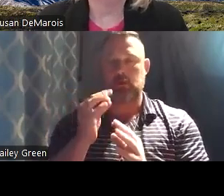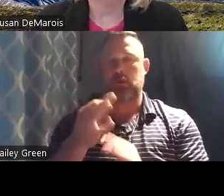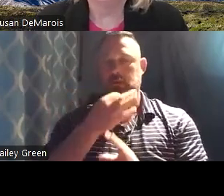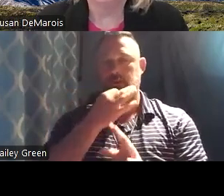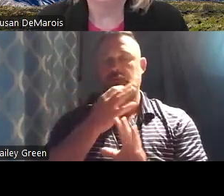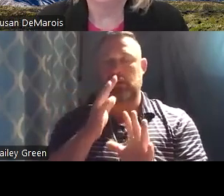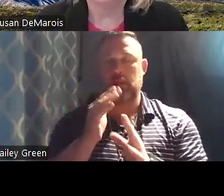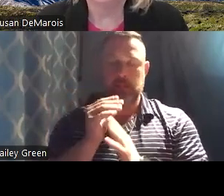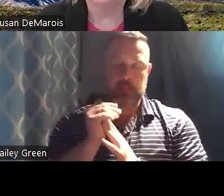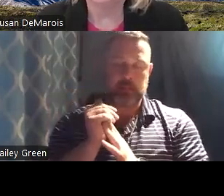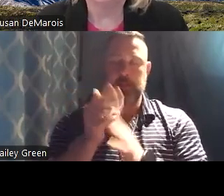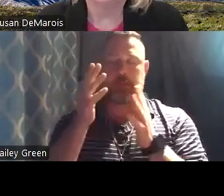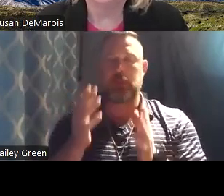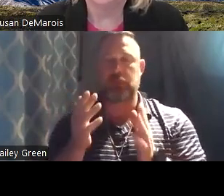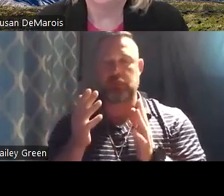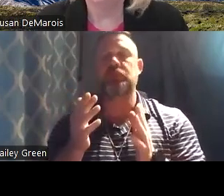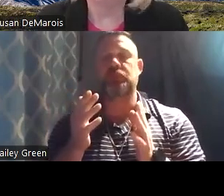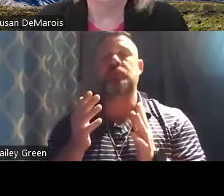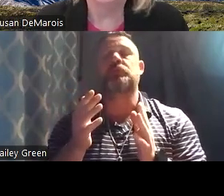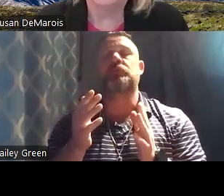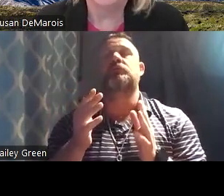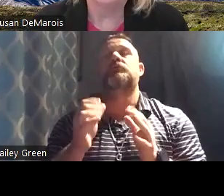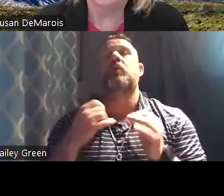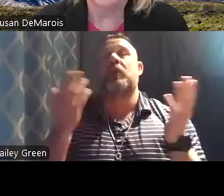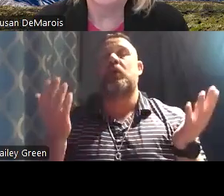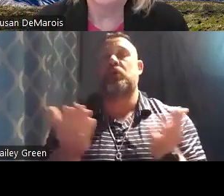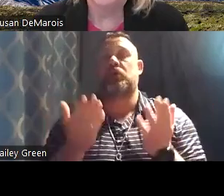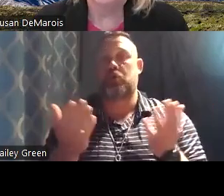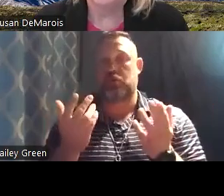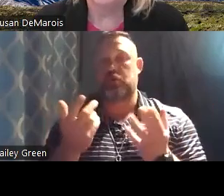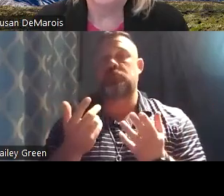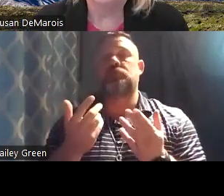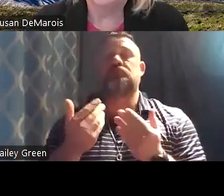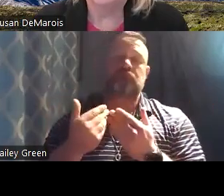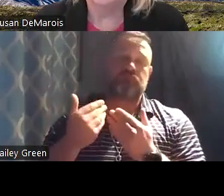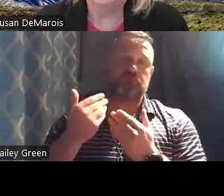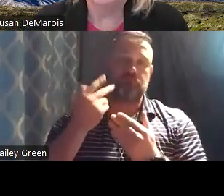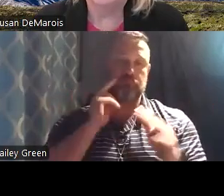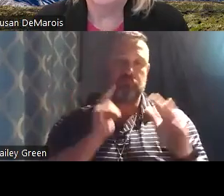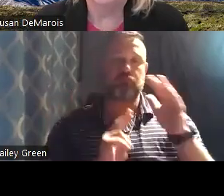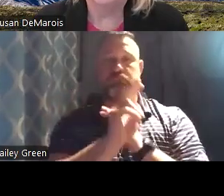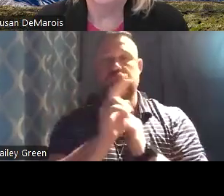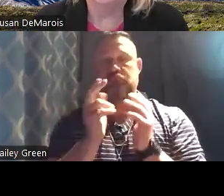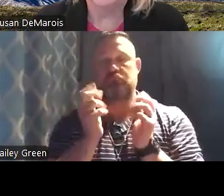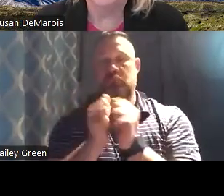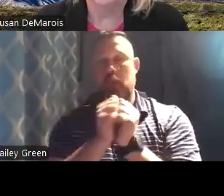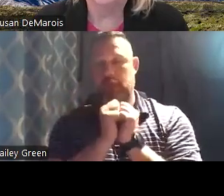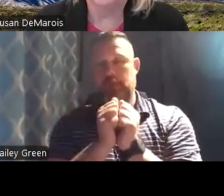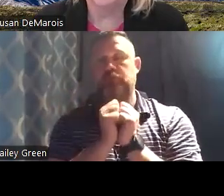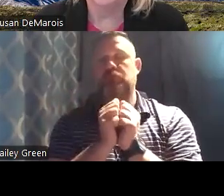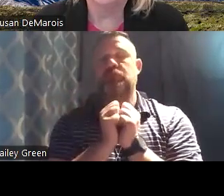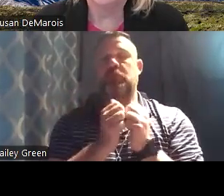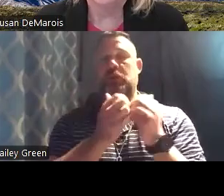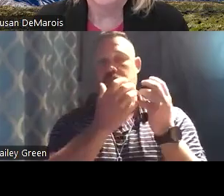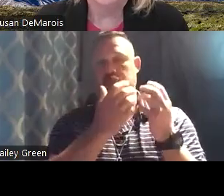new leaders that we get to work with. So I'm very encouraged about what's ahead in terms of collaboration and breaking down